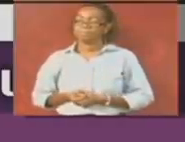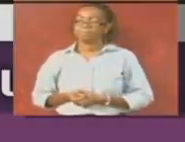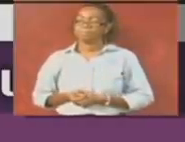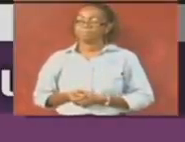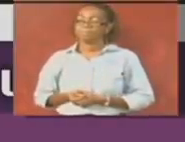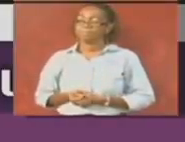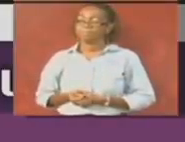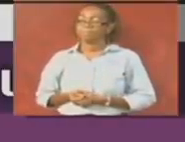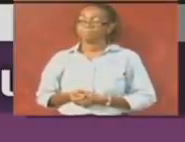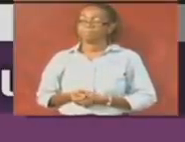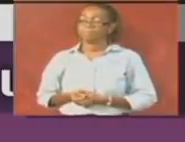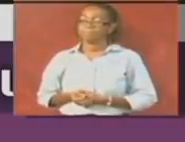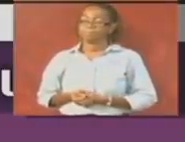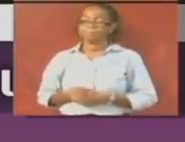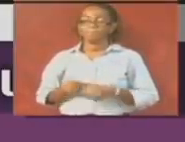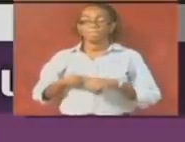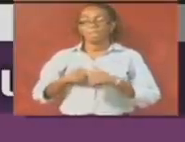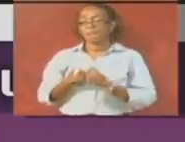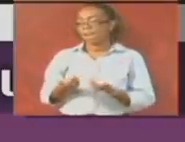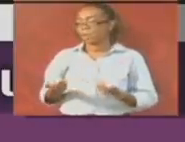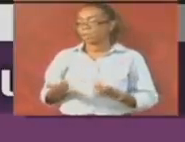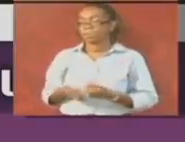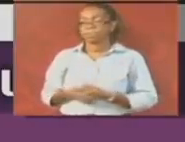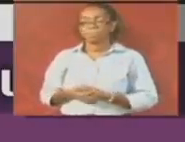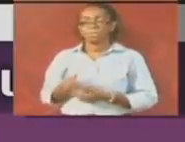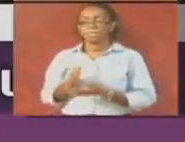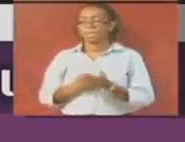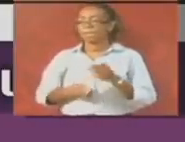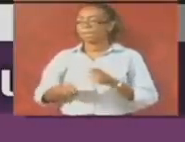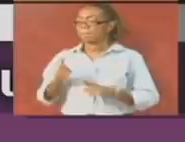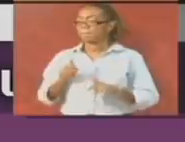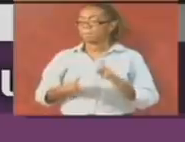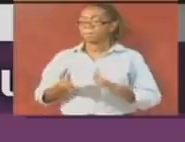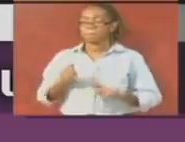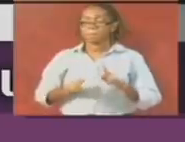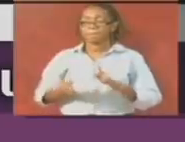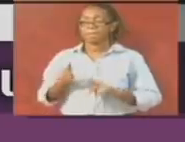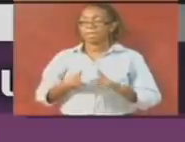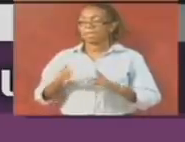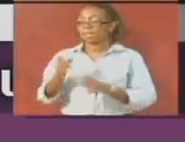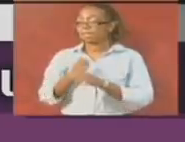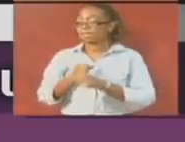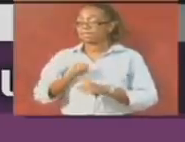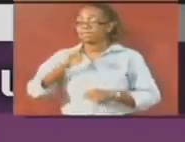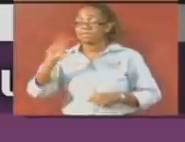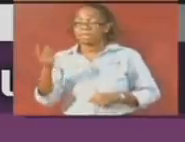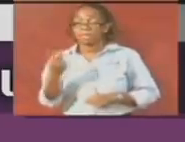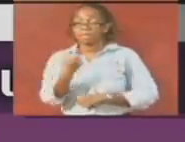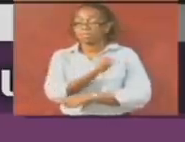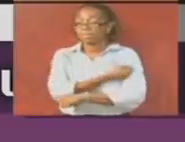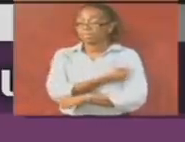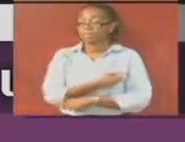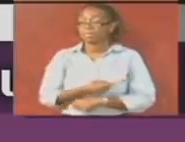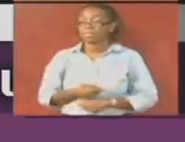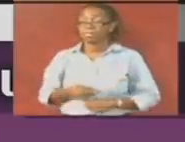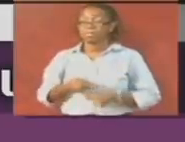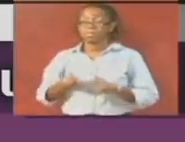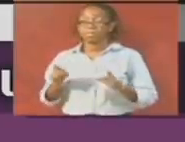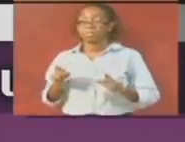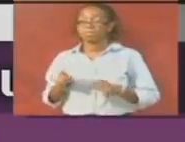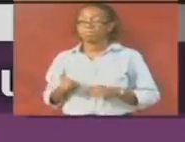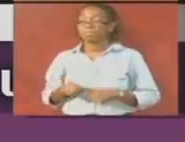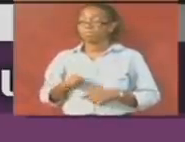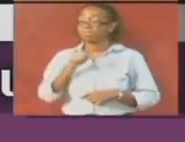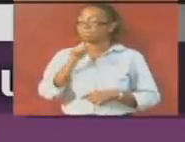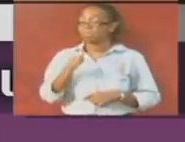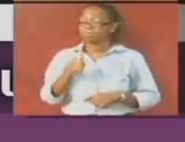initially recommended 12 weeks? If we could just clarify that. And does it have anything to do with expiry dates or the possibility that second doses may not